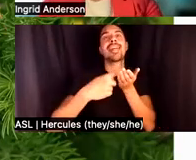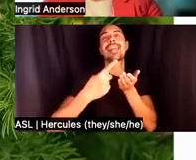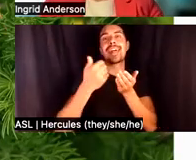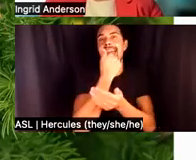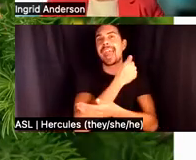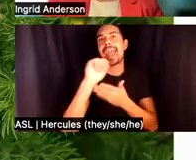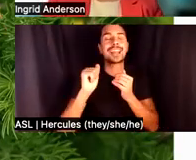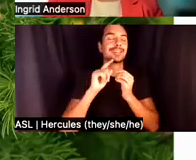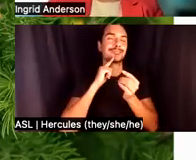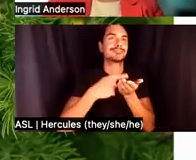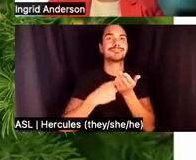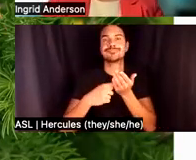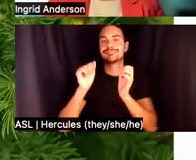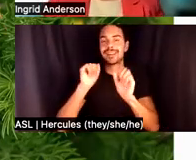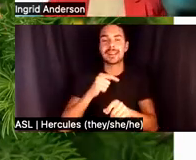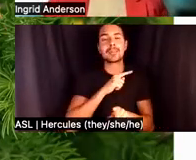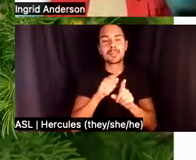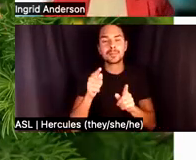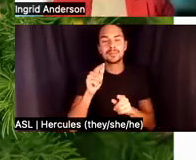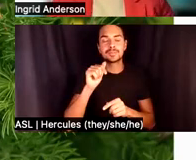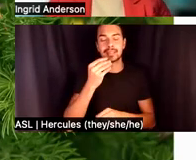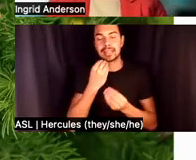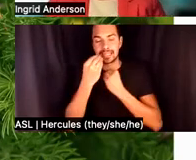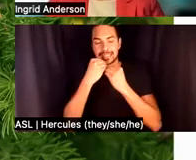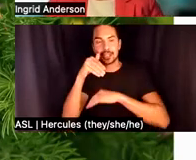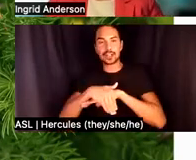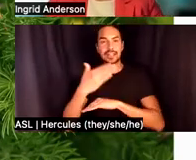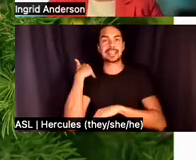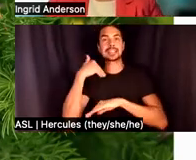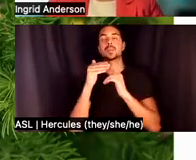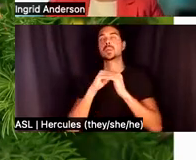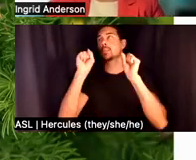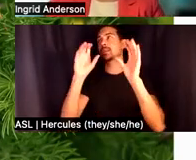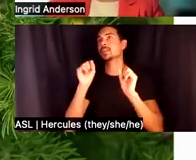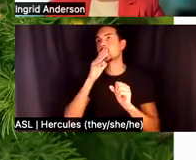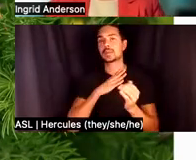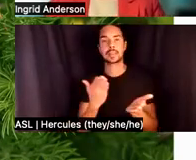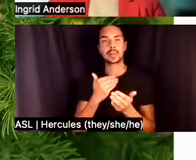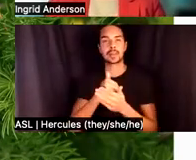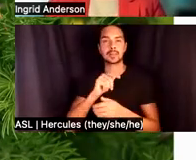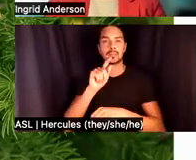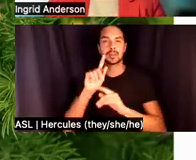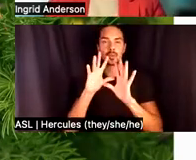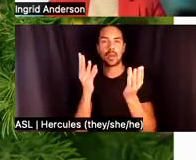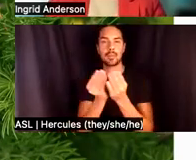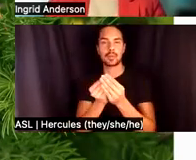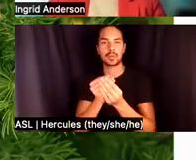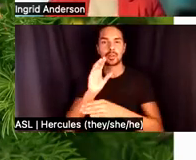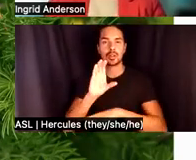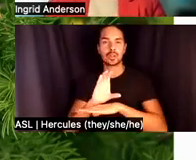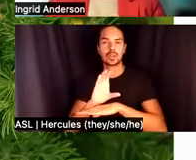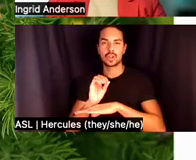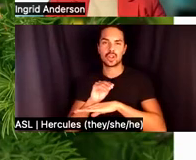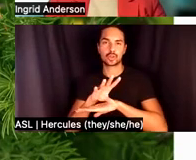autonomy, I was at dinner last night with some amazing women who are here at Tribal Consultation, and we